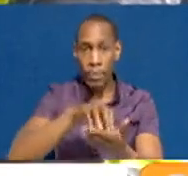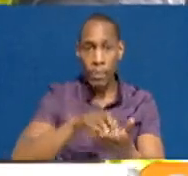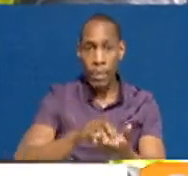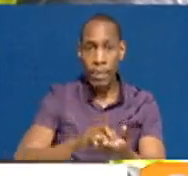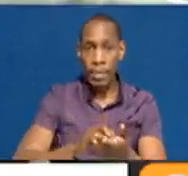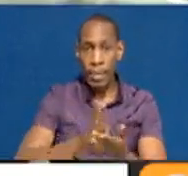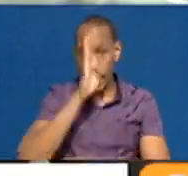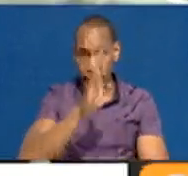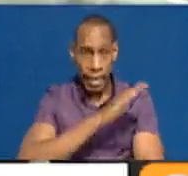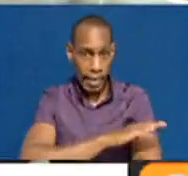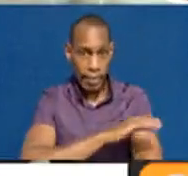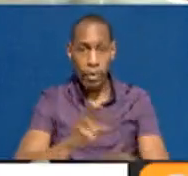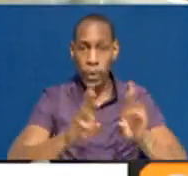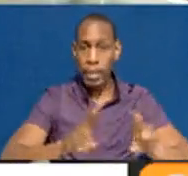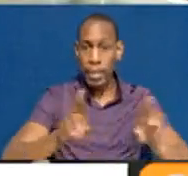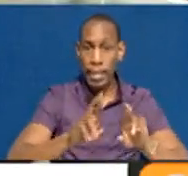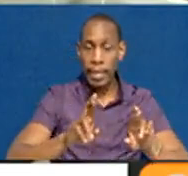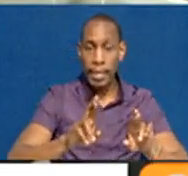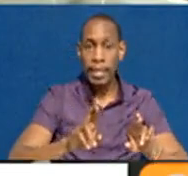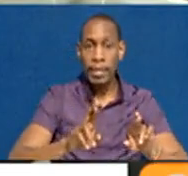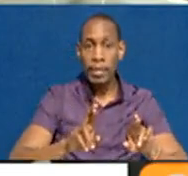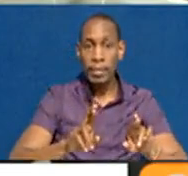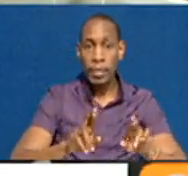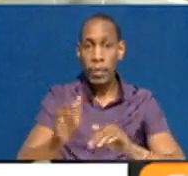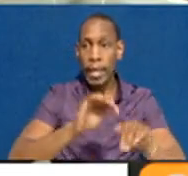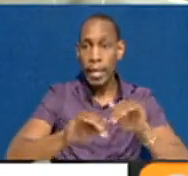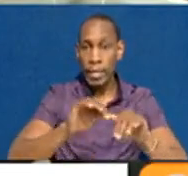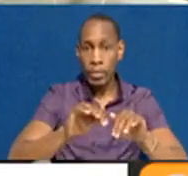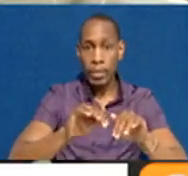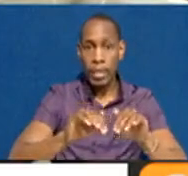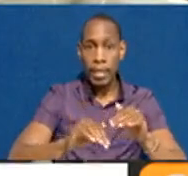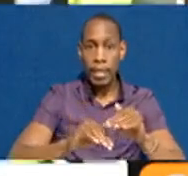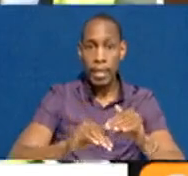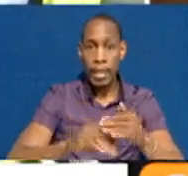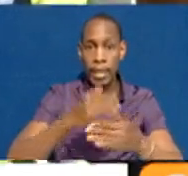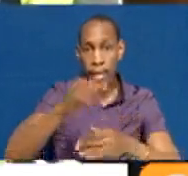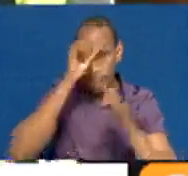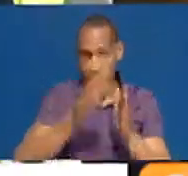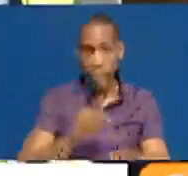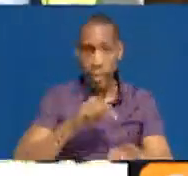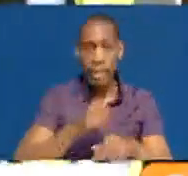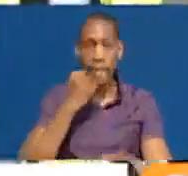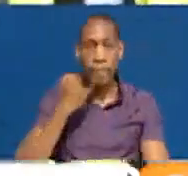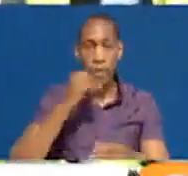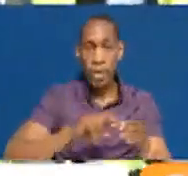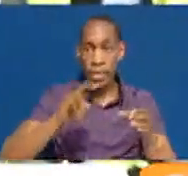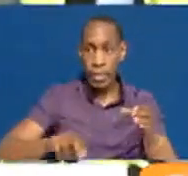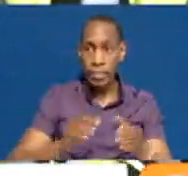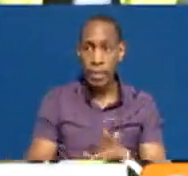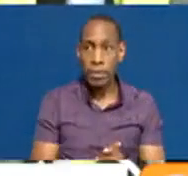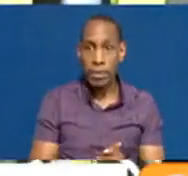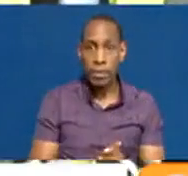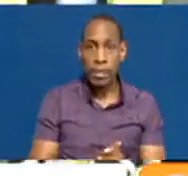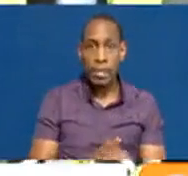Sunday afternoon in readiness to the much anticipated contest to succeed outgoing Governor Ali Hassan Joho. In line